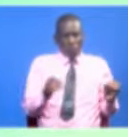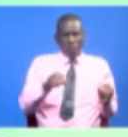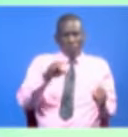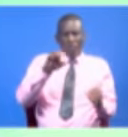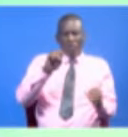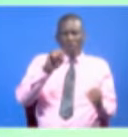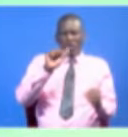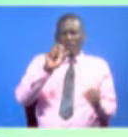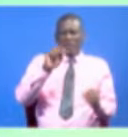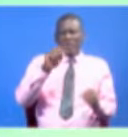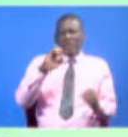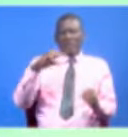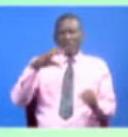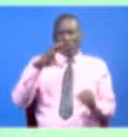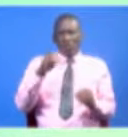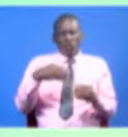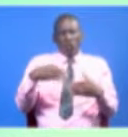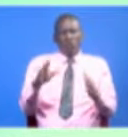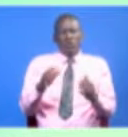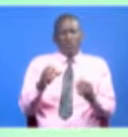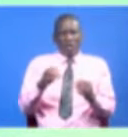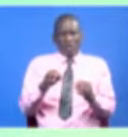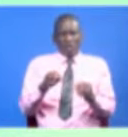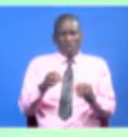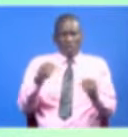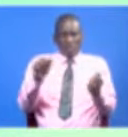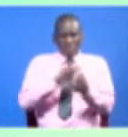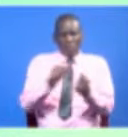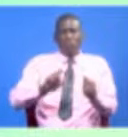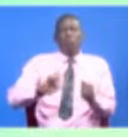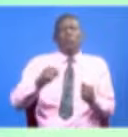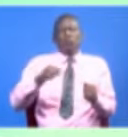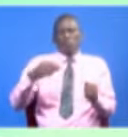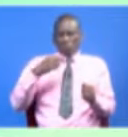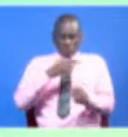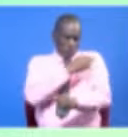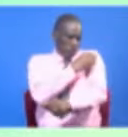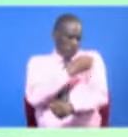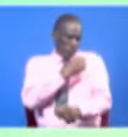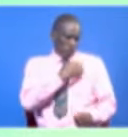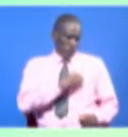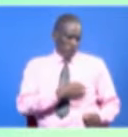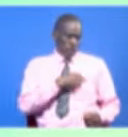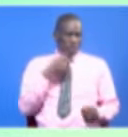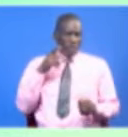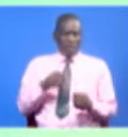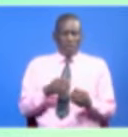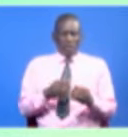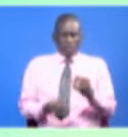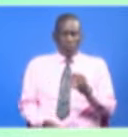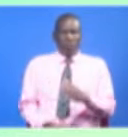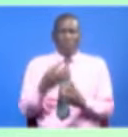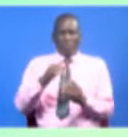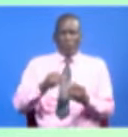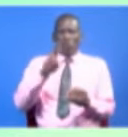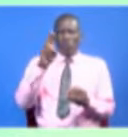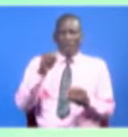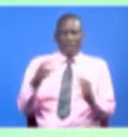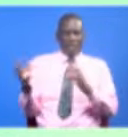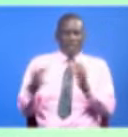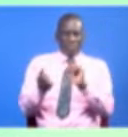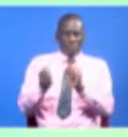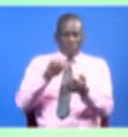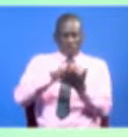and damage from Nairobi to Geneva. The network, established under the UN climate change framework to provide technical support